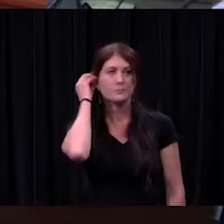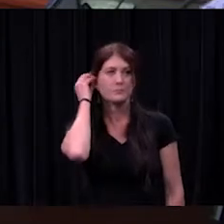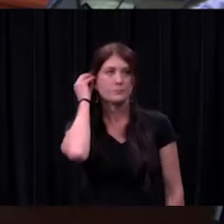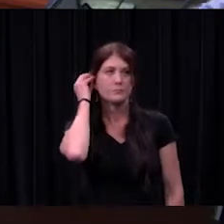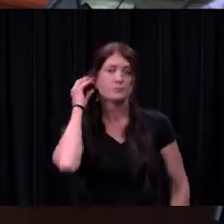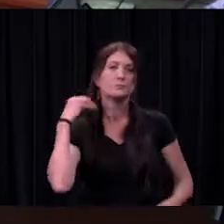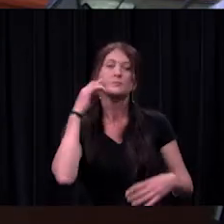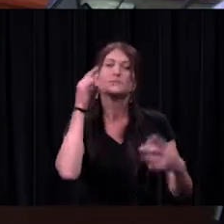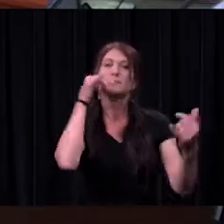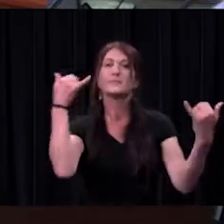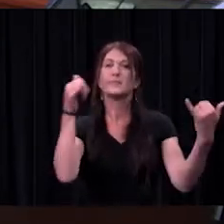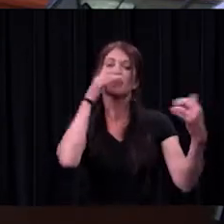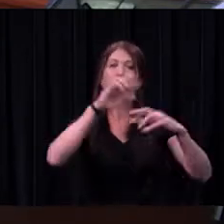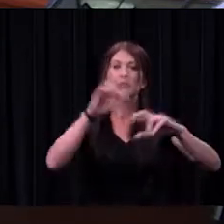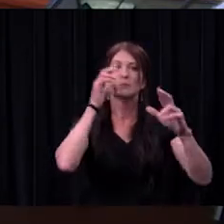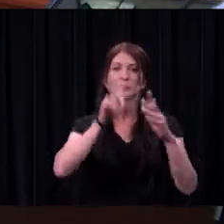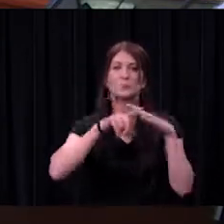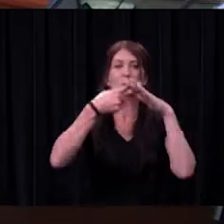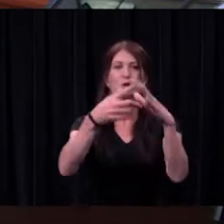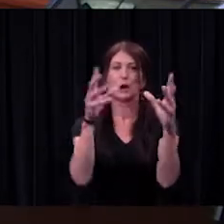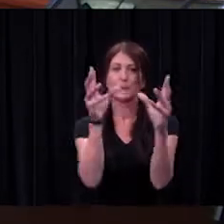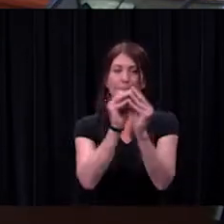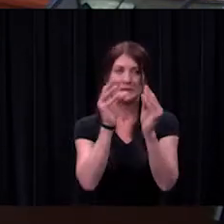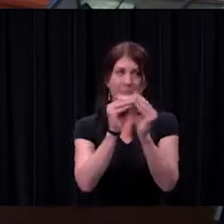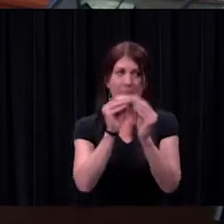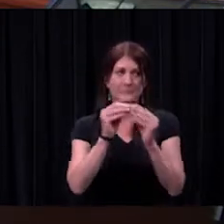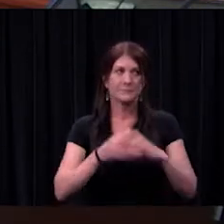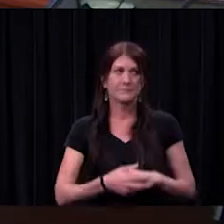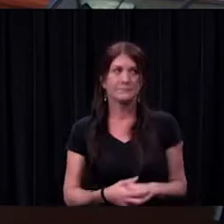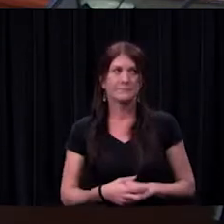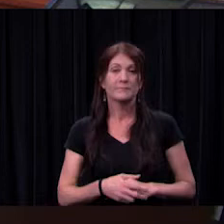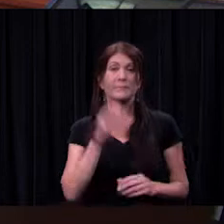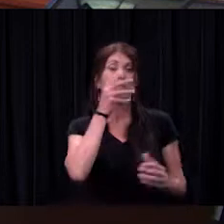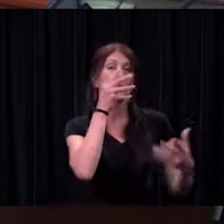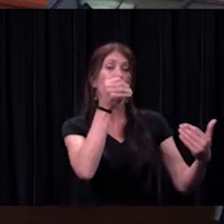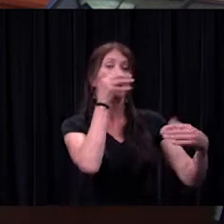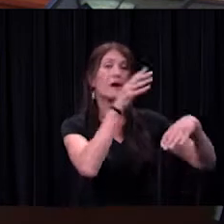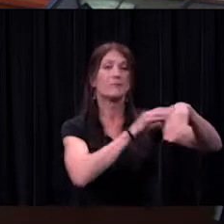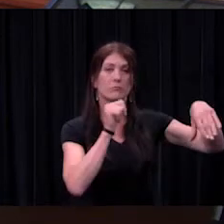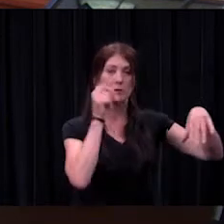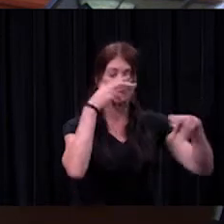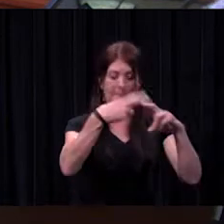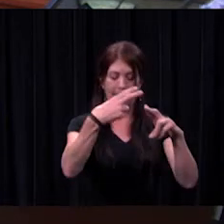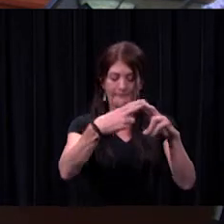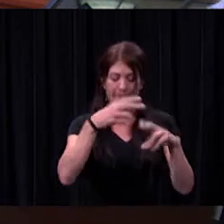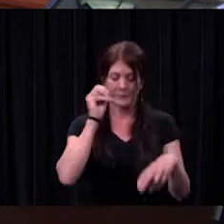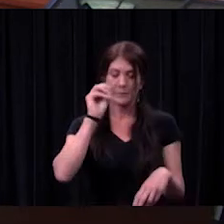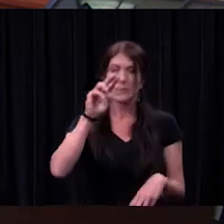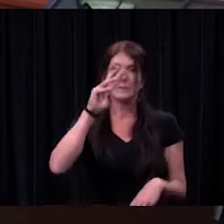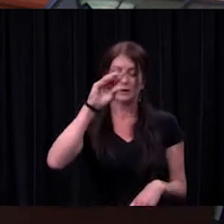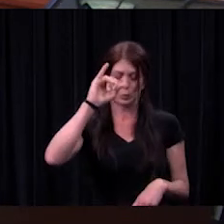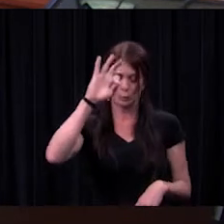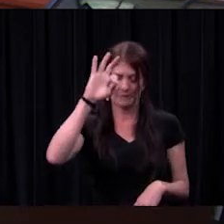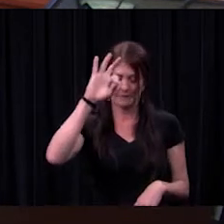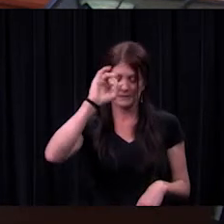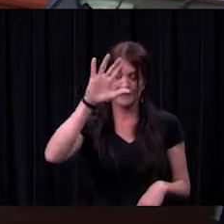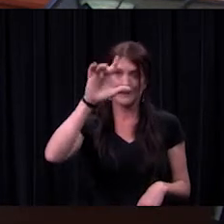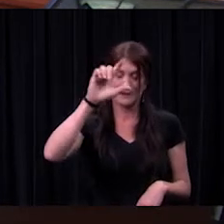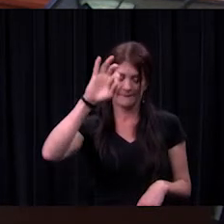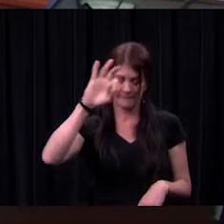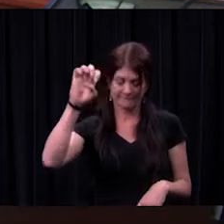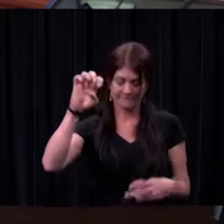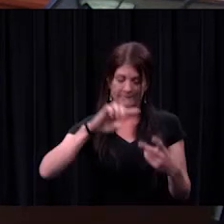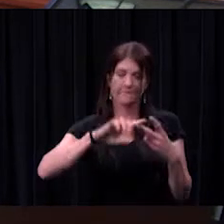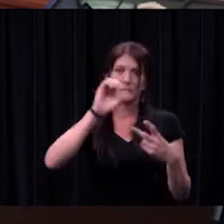call the meeting to order. Joy, would you like to do the roll? Mr. Whitcliffe? Mr. Shear? Here. Mr.